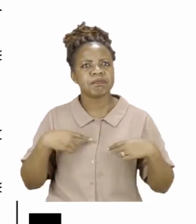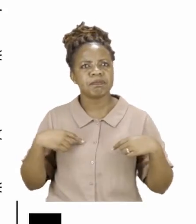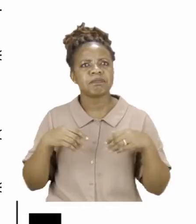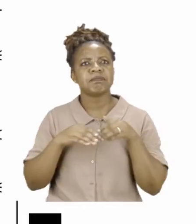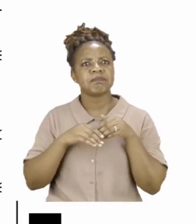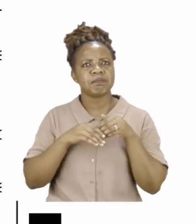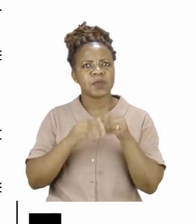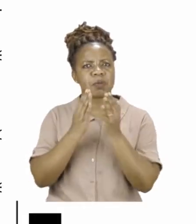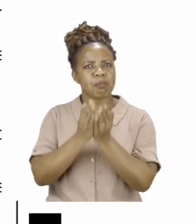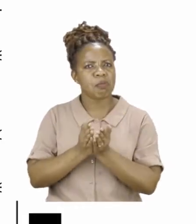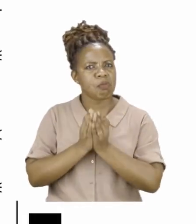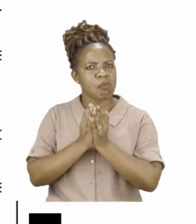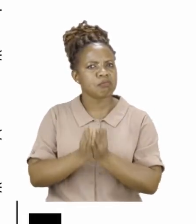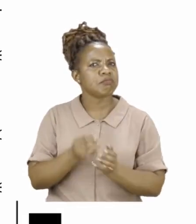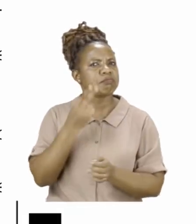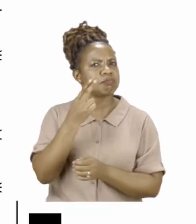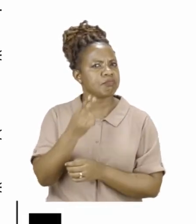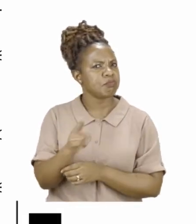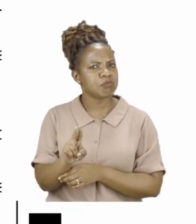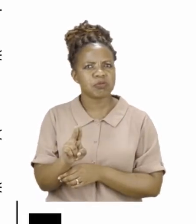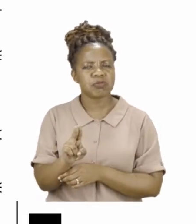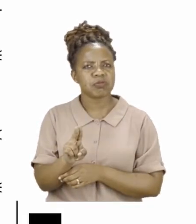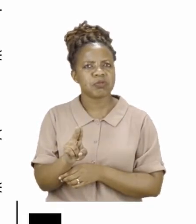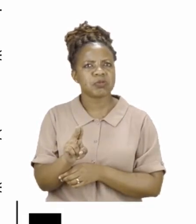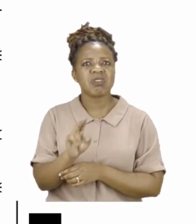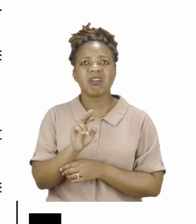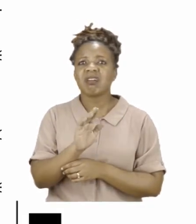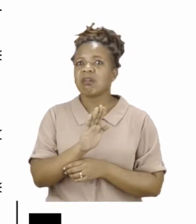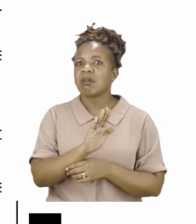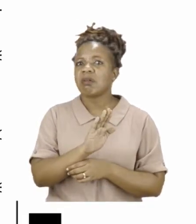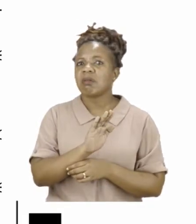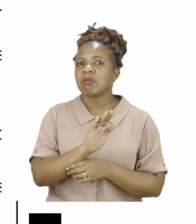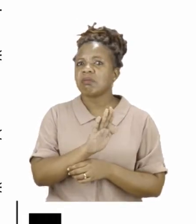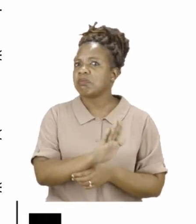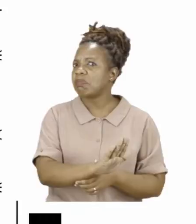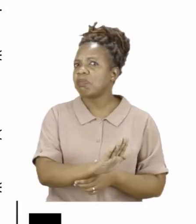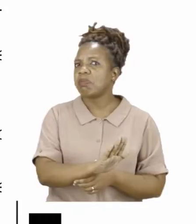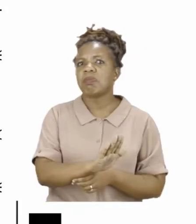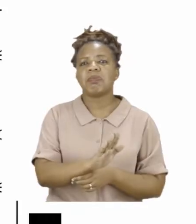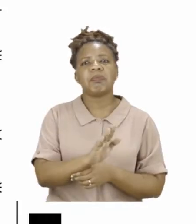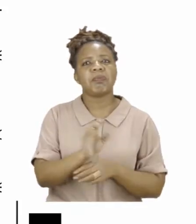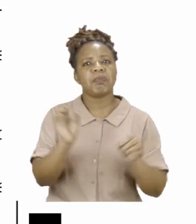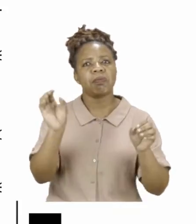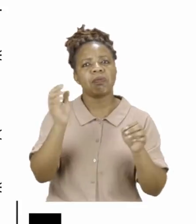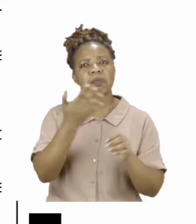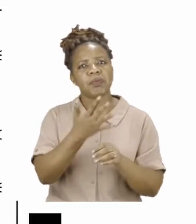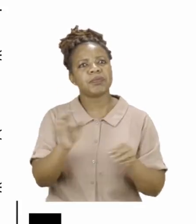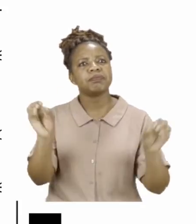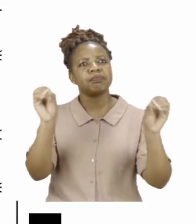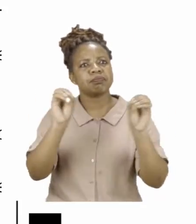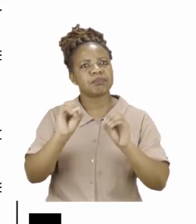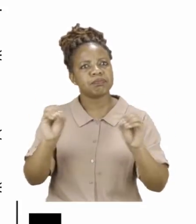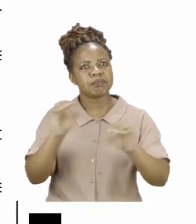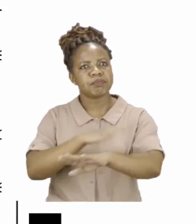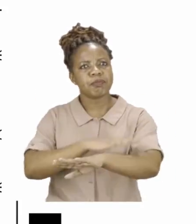Could we travel by bus? Yes, that will work. We must remember